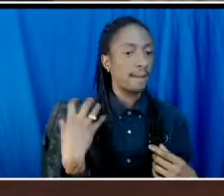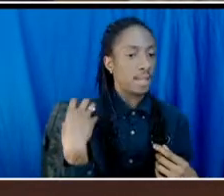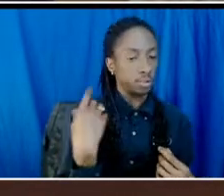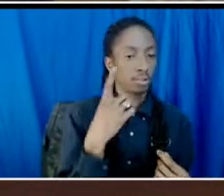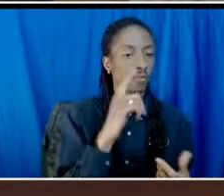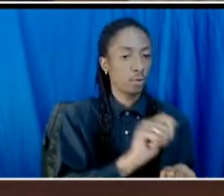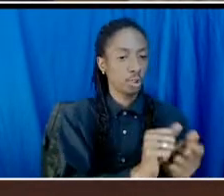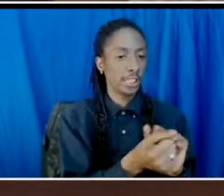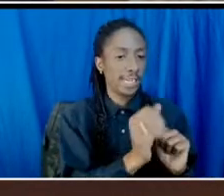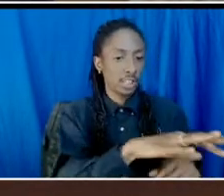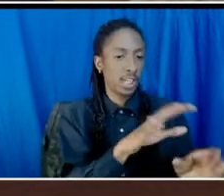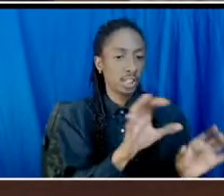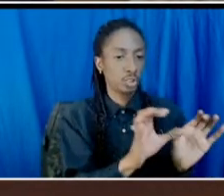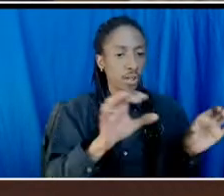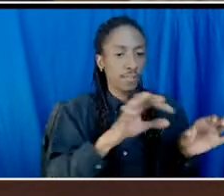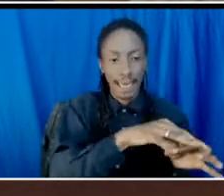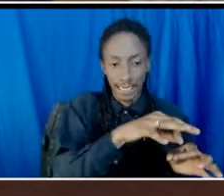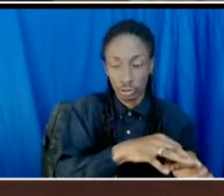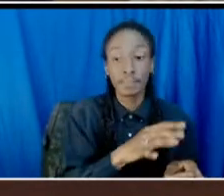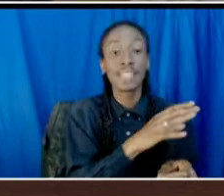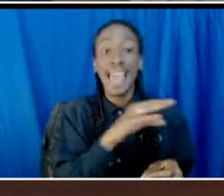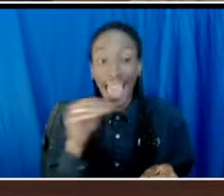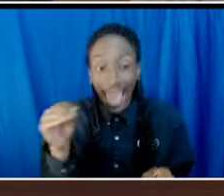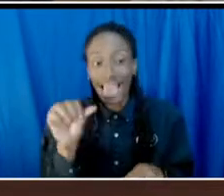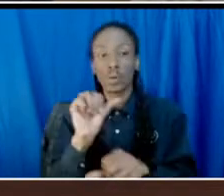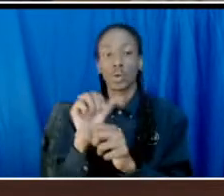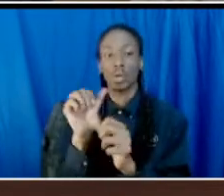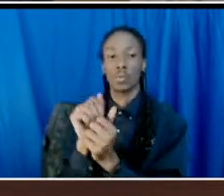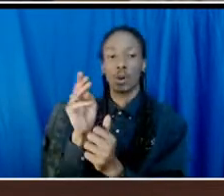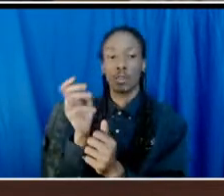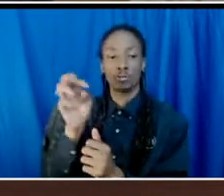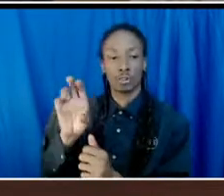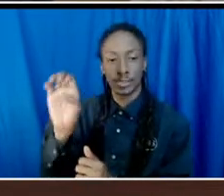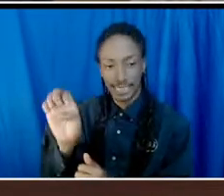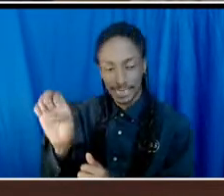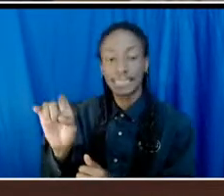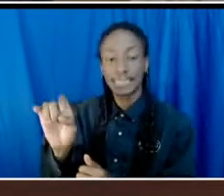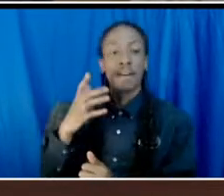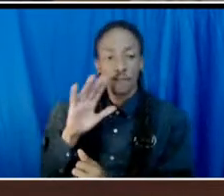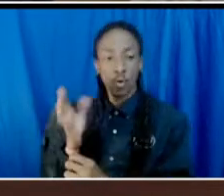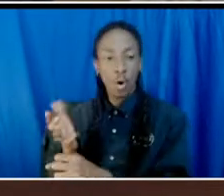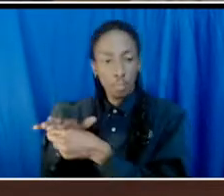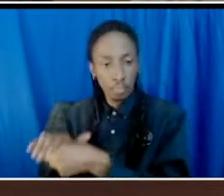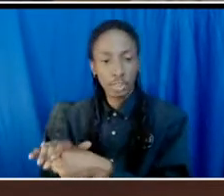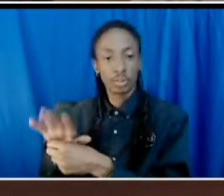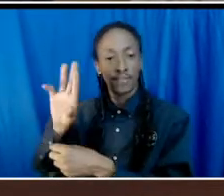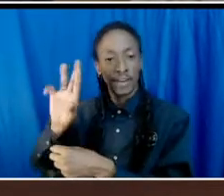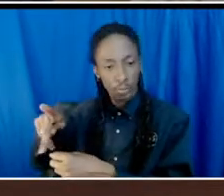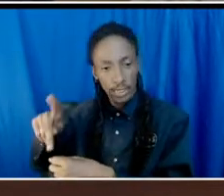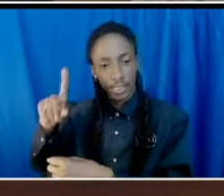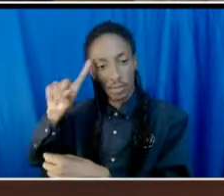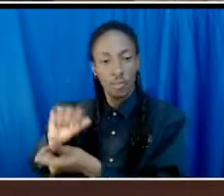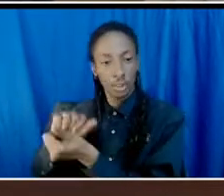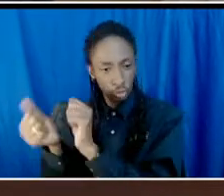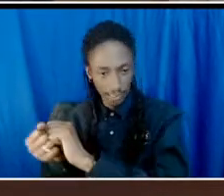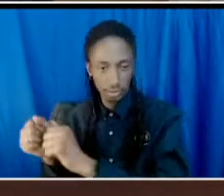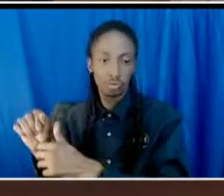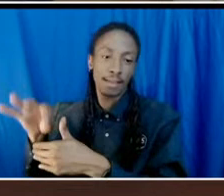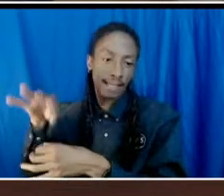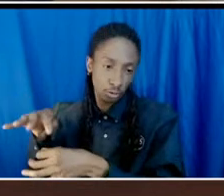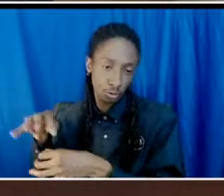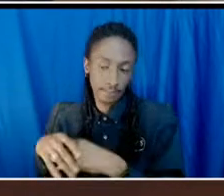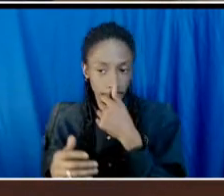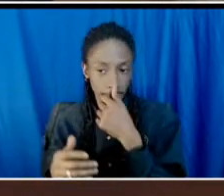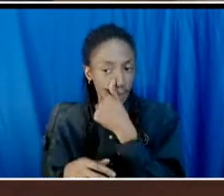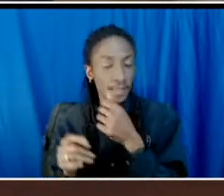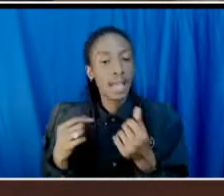election, and working with Dr. Eastman to help pressure the vice president to overturn the election. I want to thank